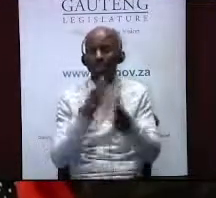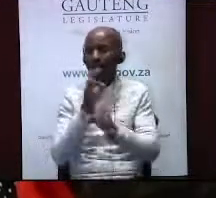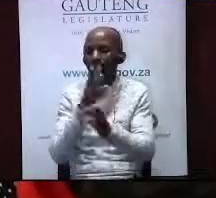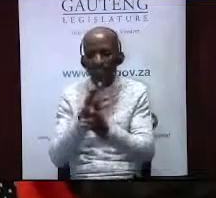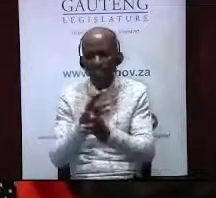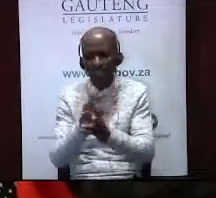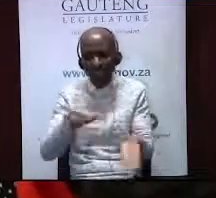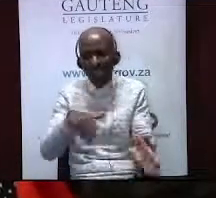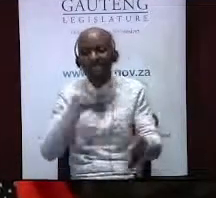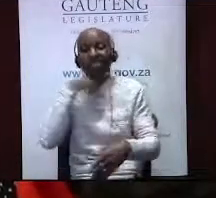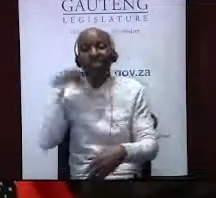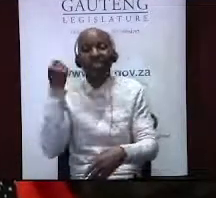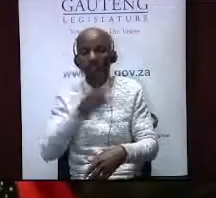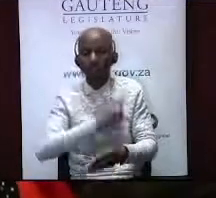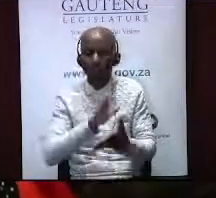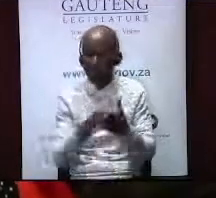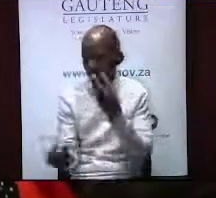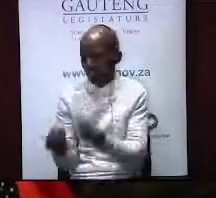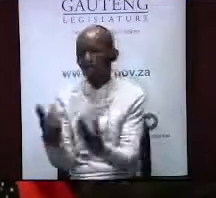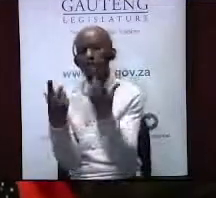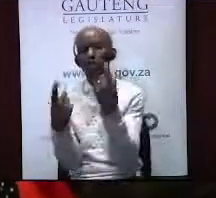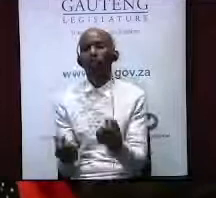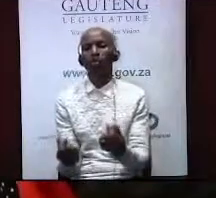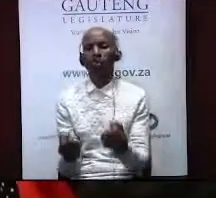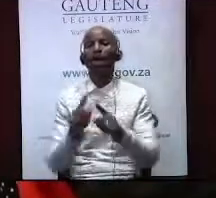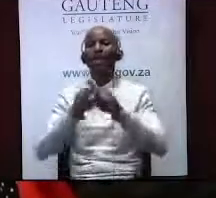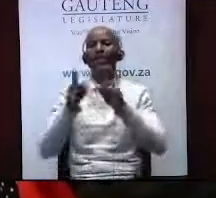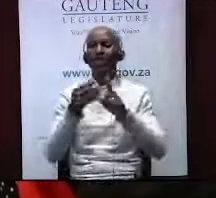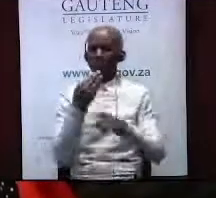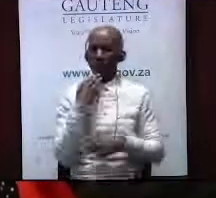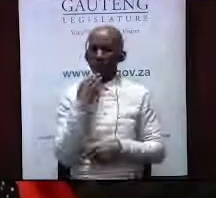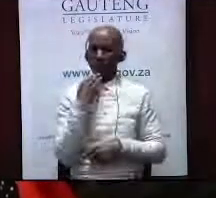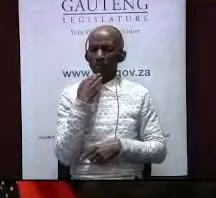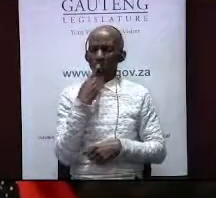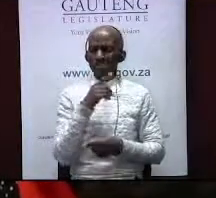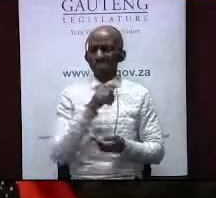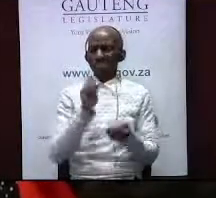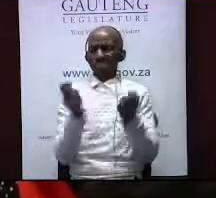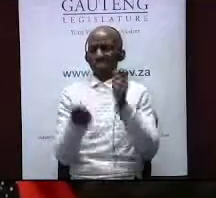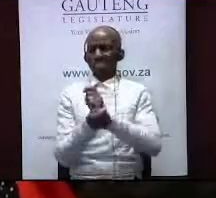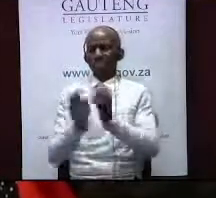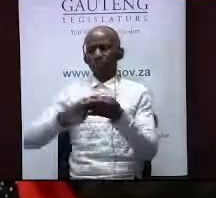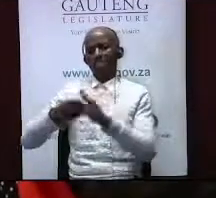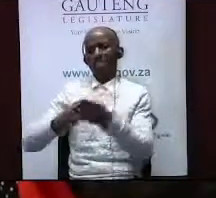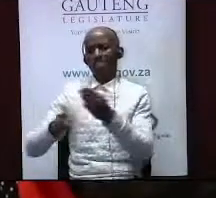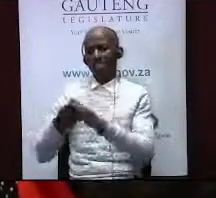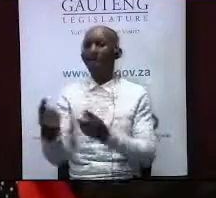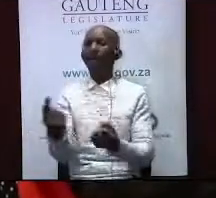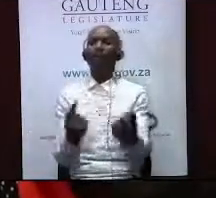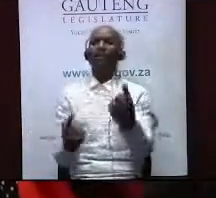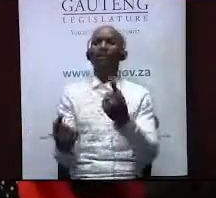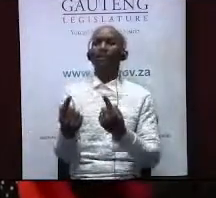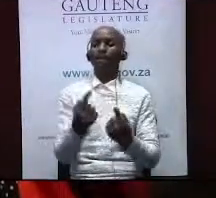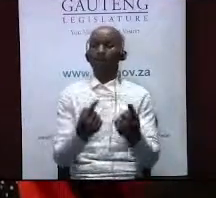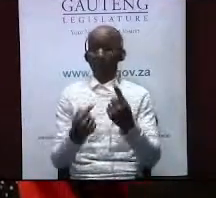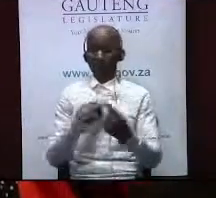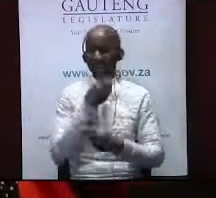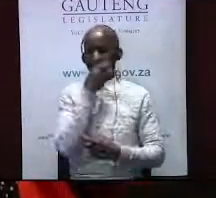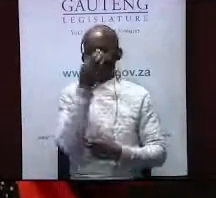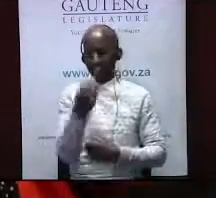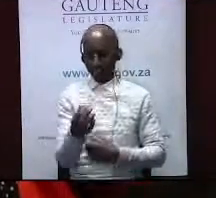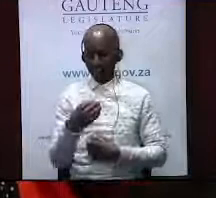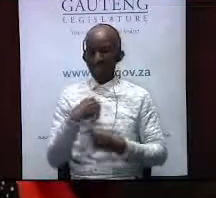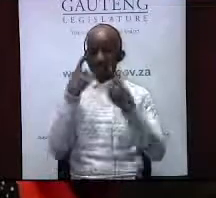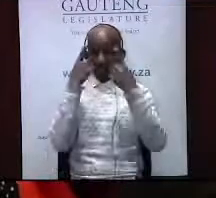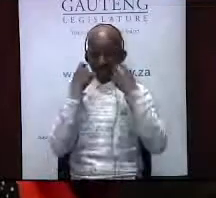are being killed because of what their children are doing. But who is standing for the community? Come. That's all I'm saying. I'm